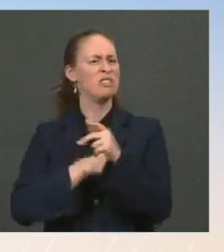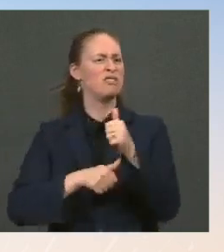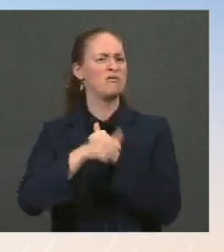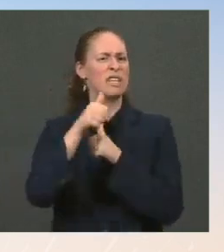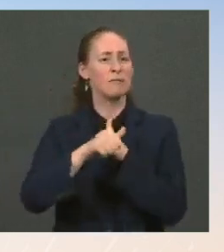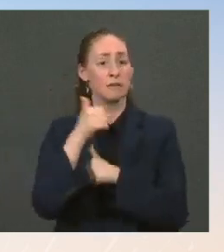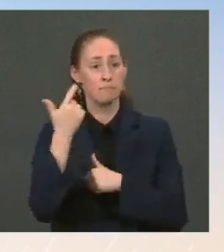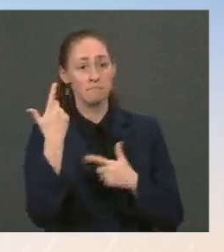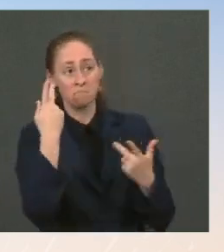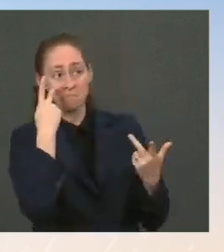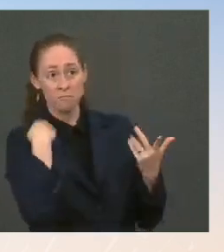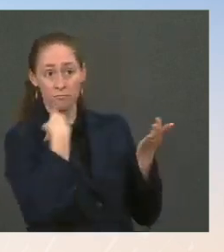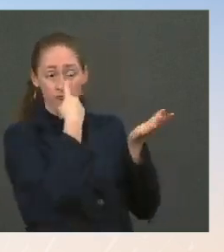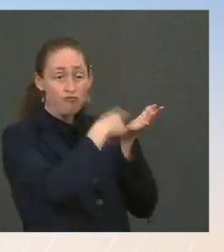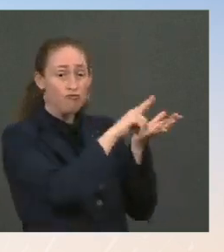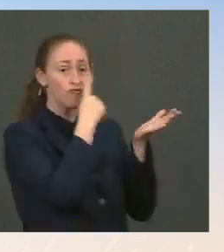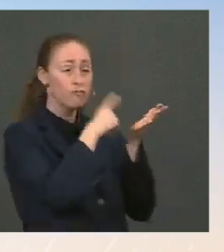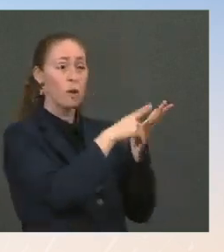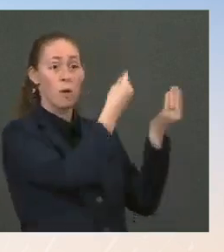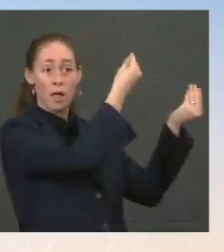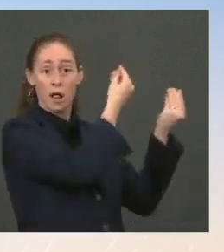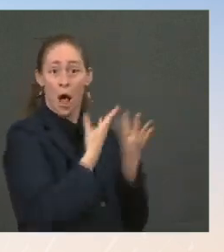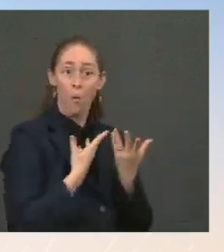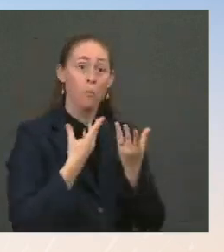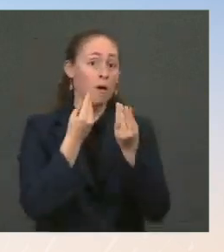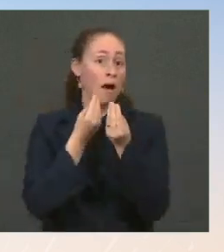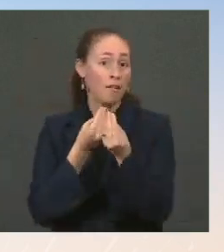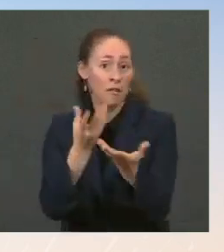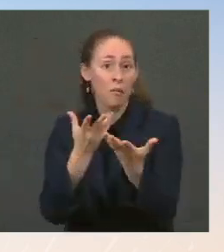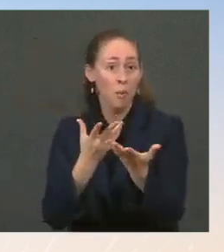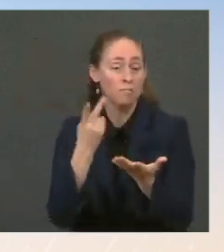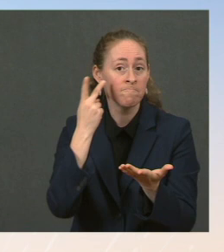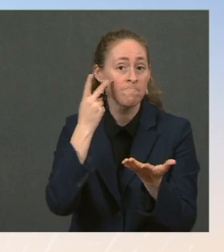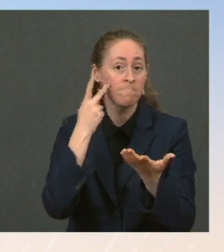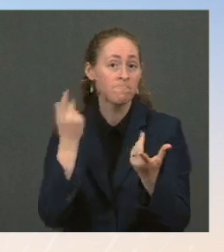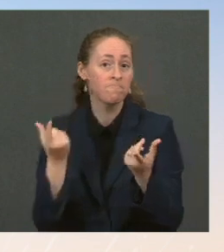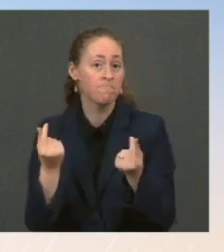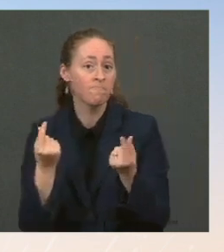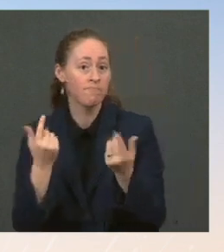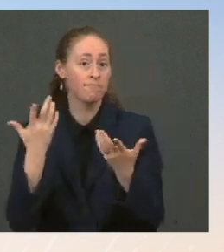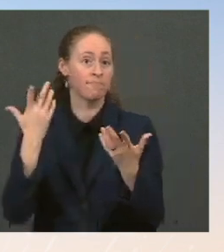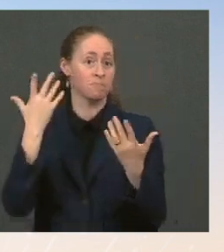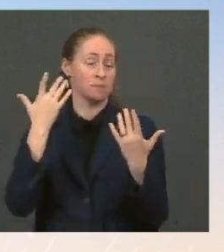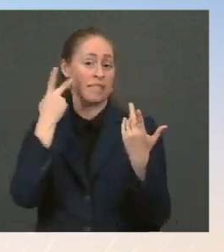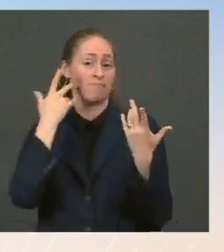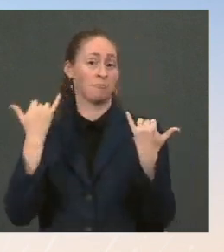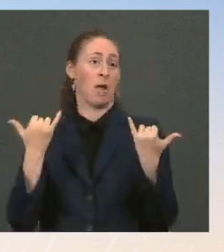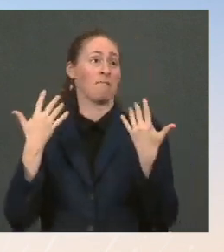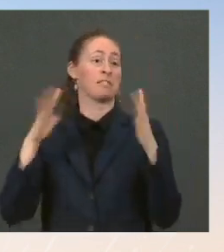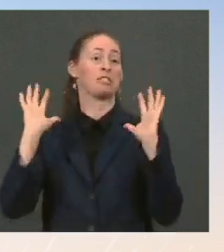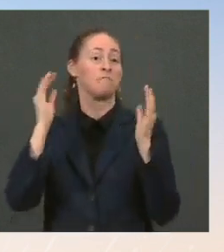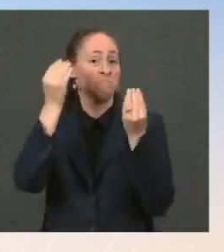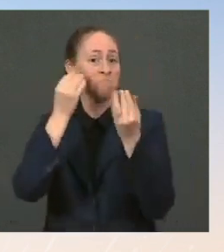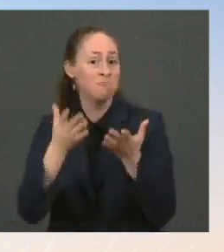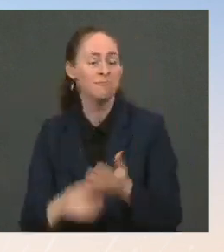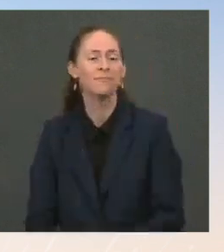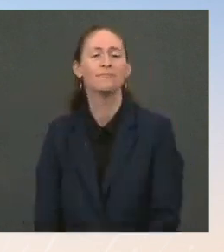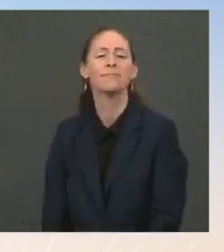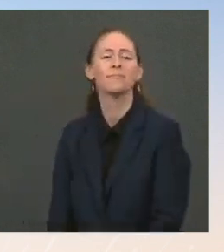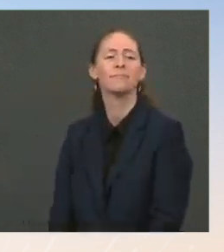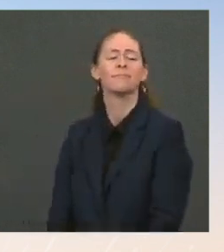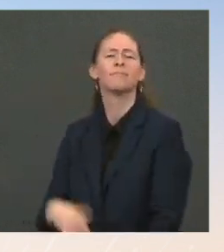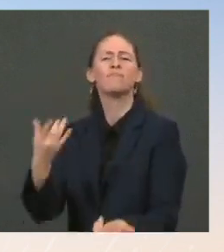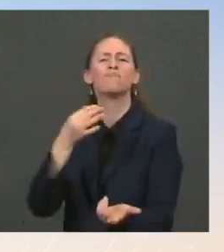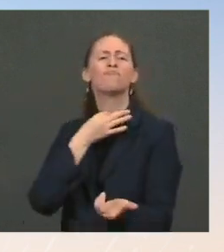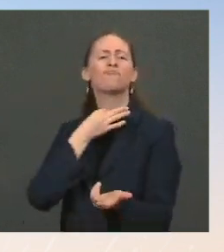with them, as we will continue to be, and we'll see where we are at the end of today. And then one foreign policy question. Does the White House have a